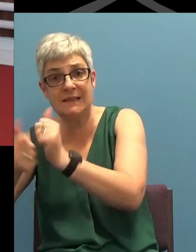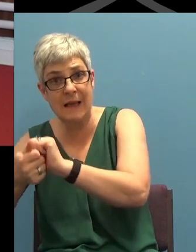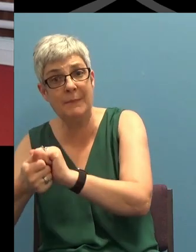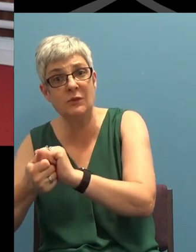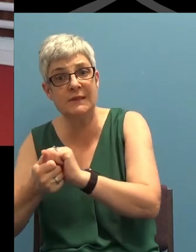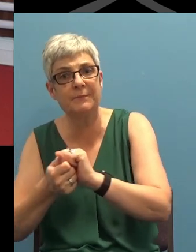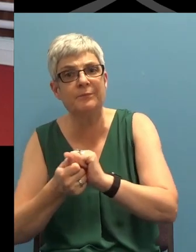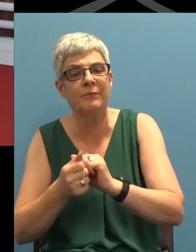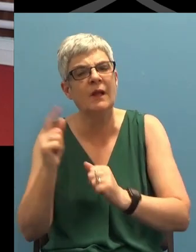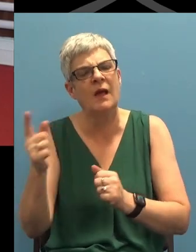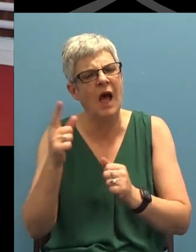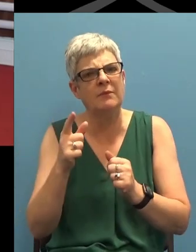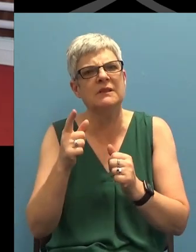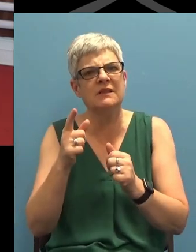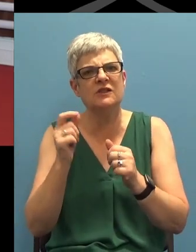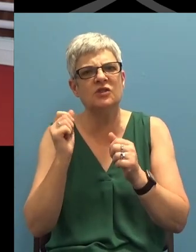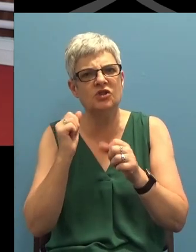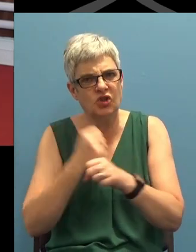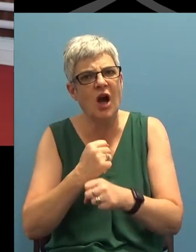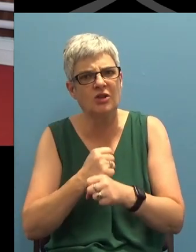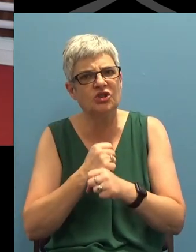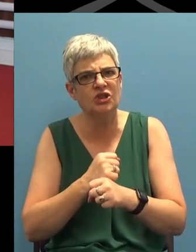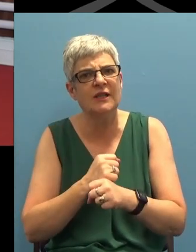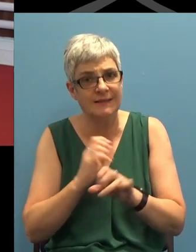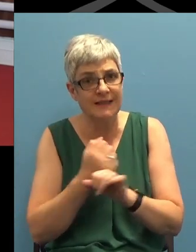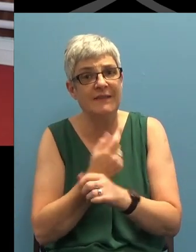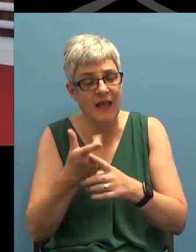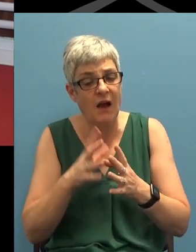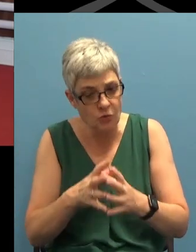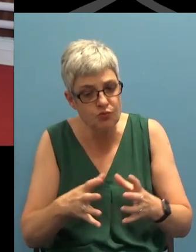And that was what the church did, and the church grew.